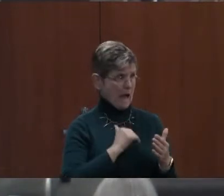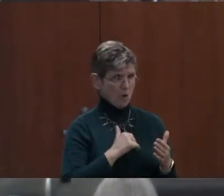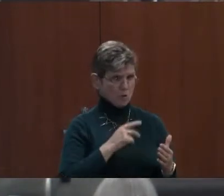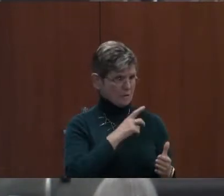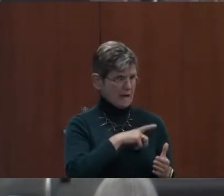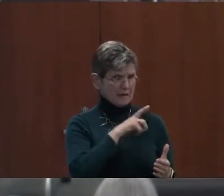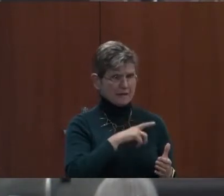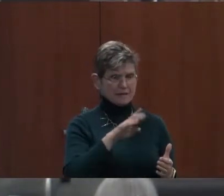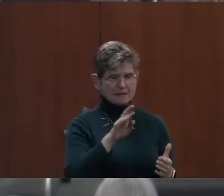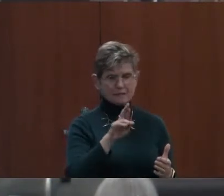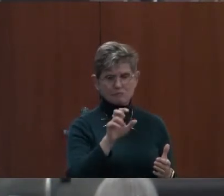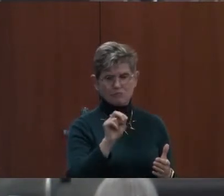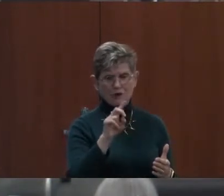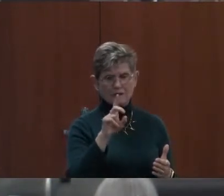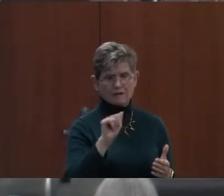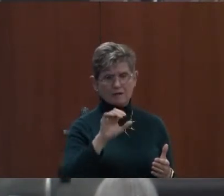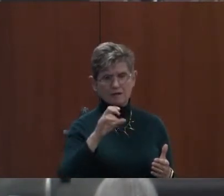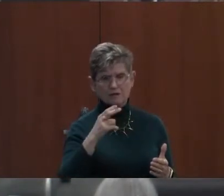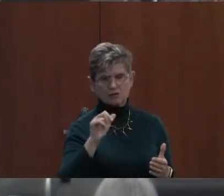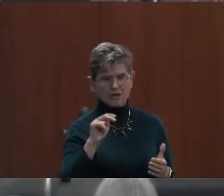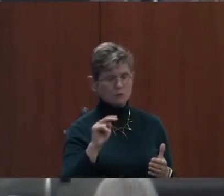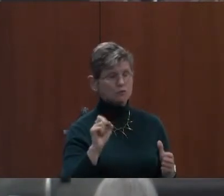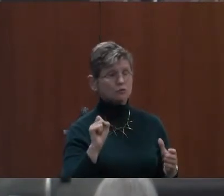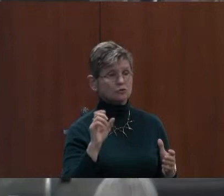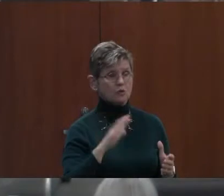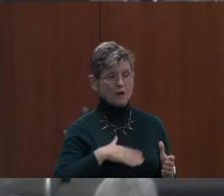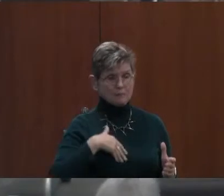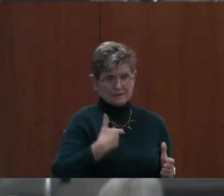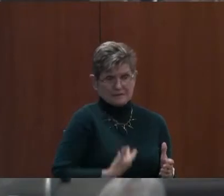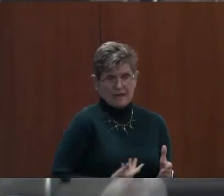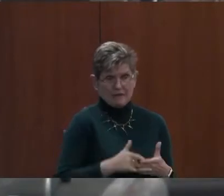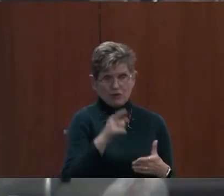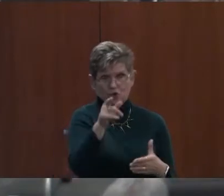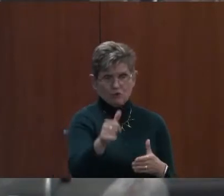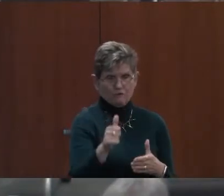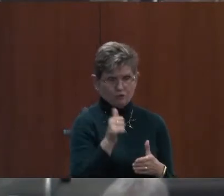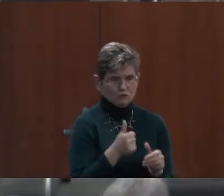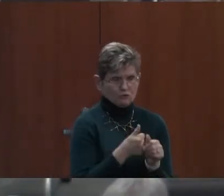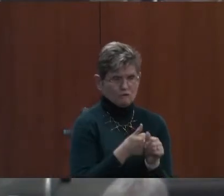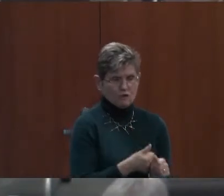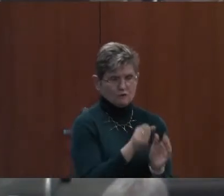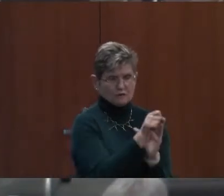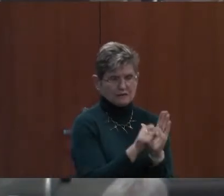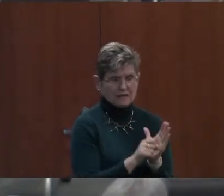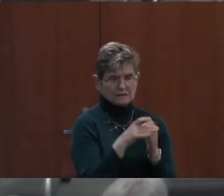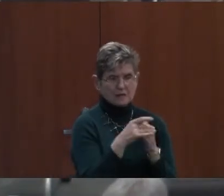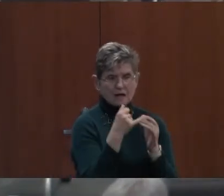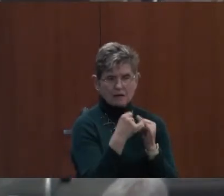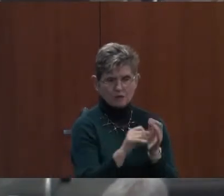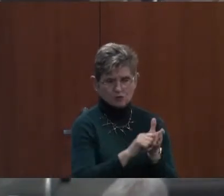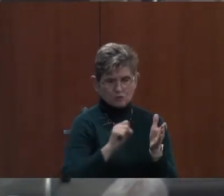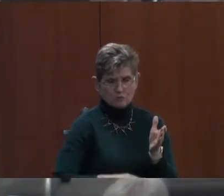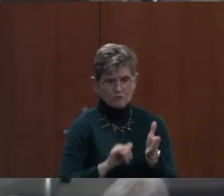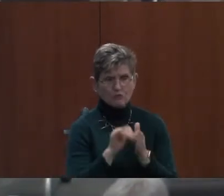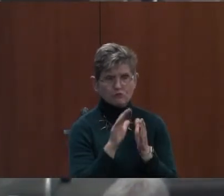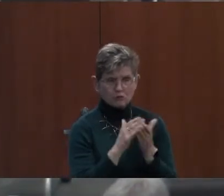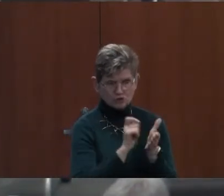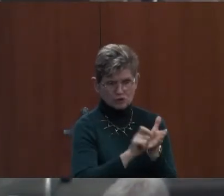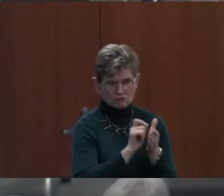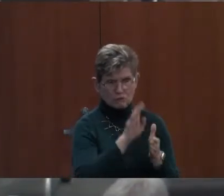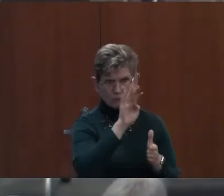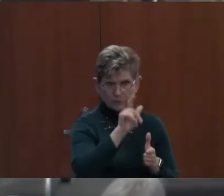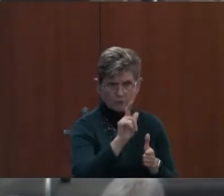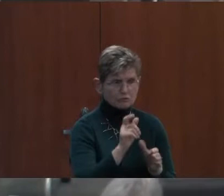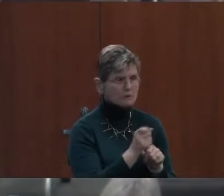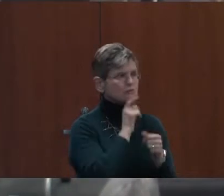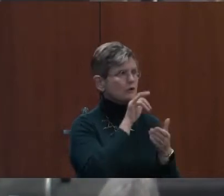who's herself a career educator, was so disturbed by the fact that you refused to follow the state's guidelines for removing books that she wrote a bill to ensure that school